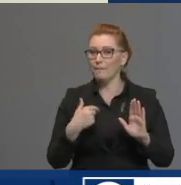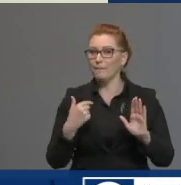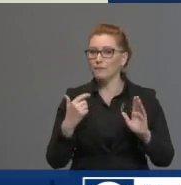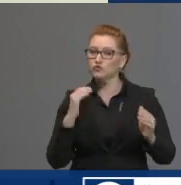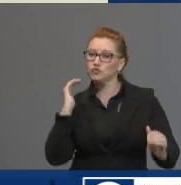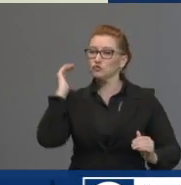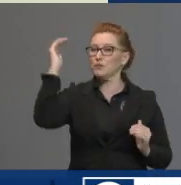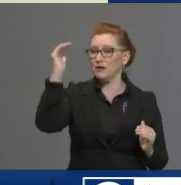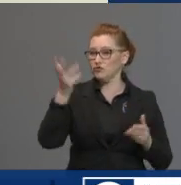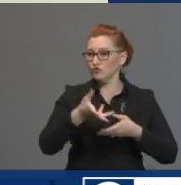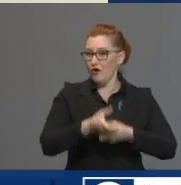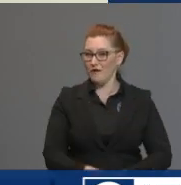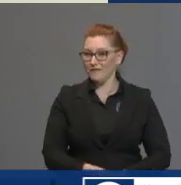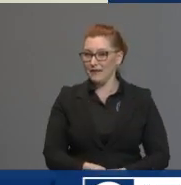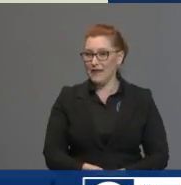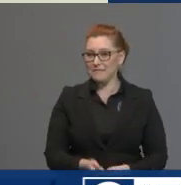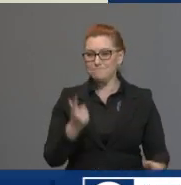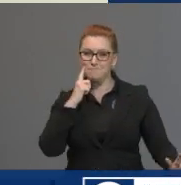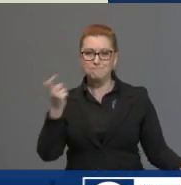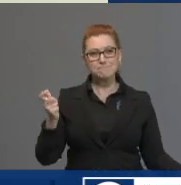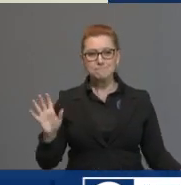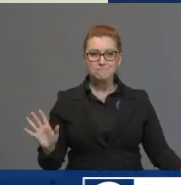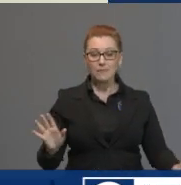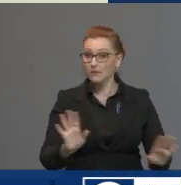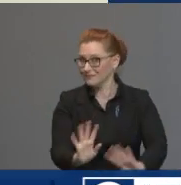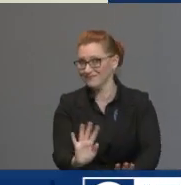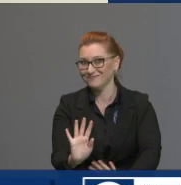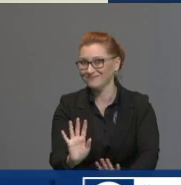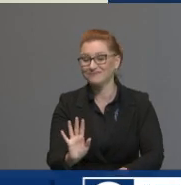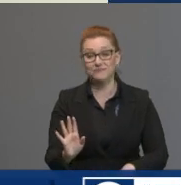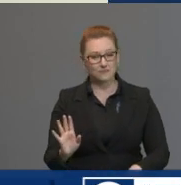these decisions. That's why I've heard the